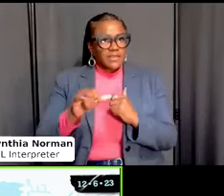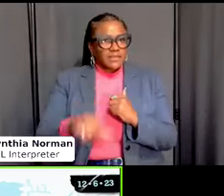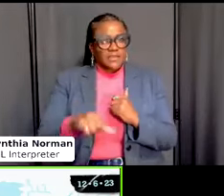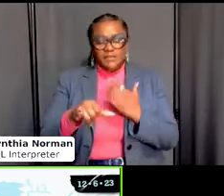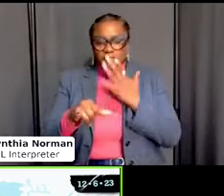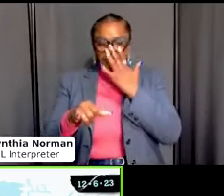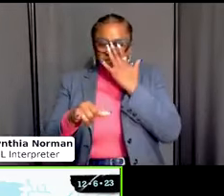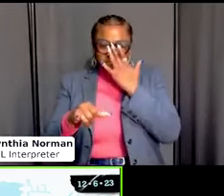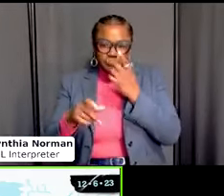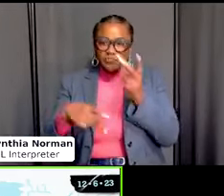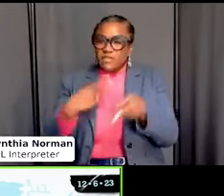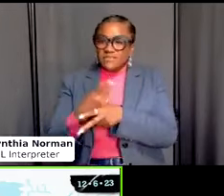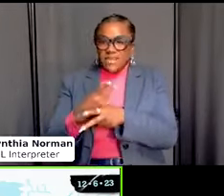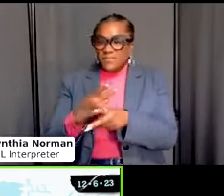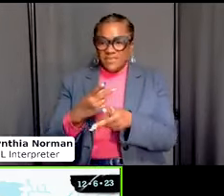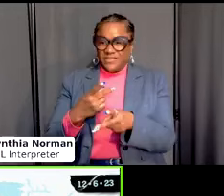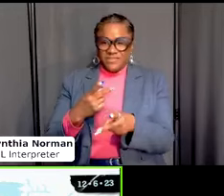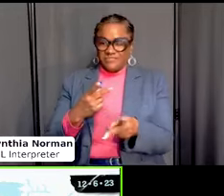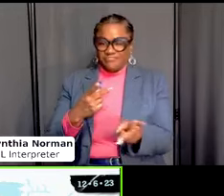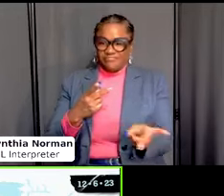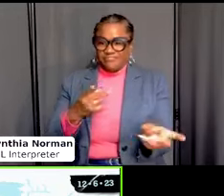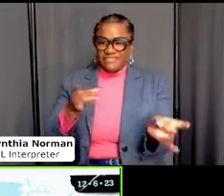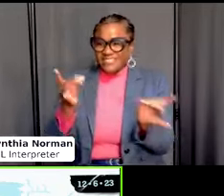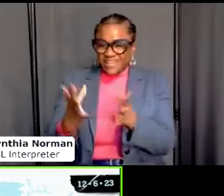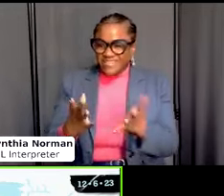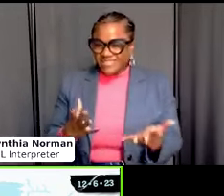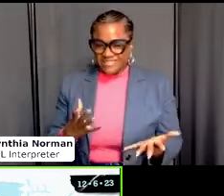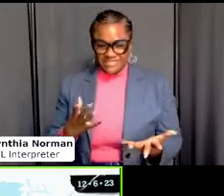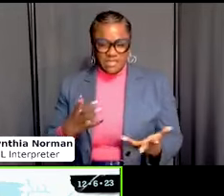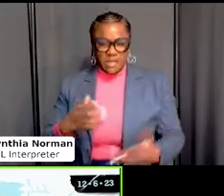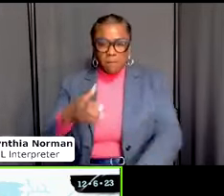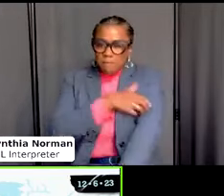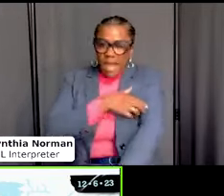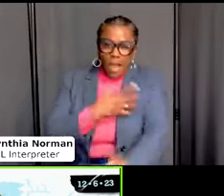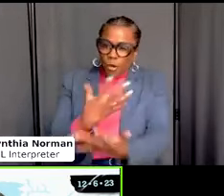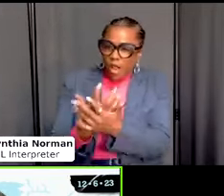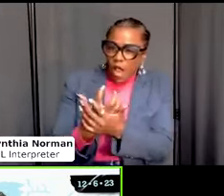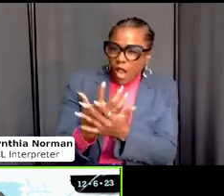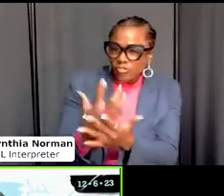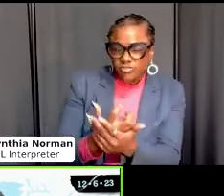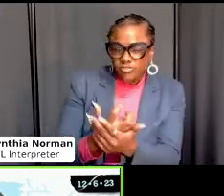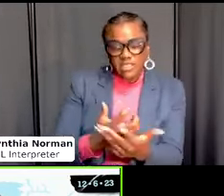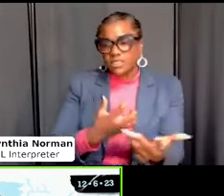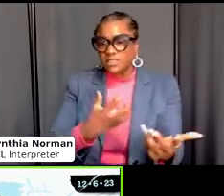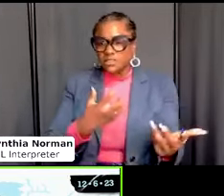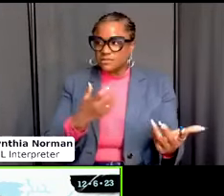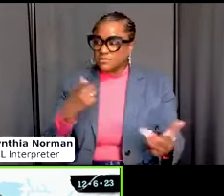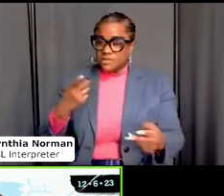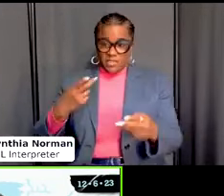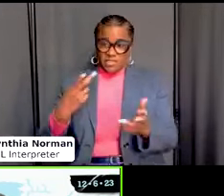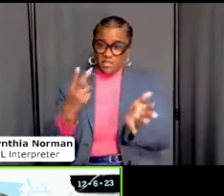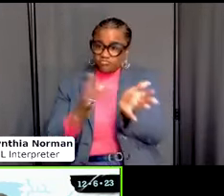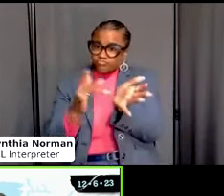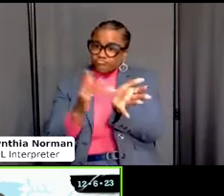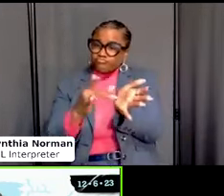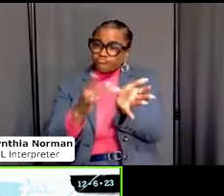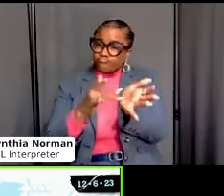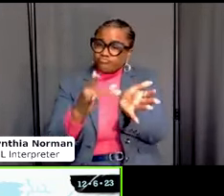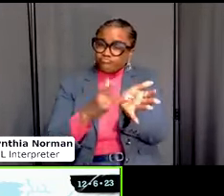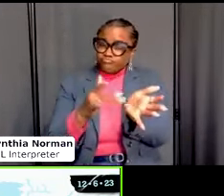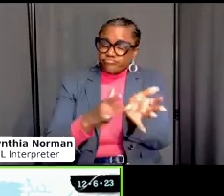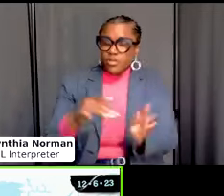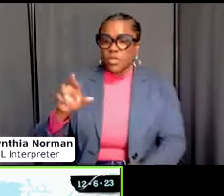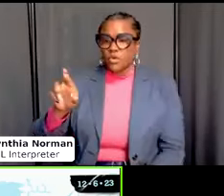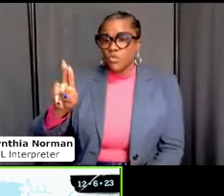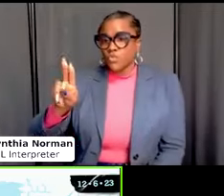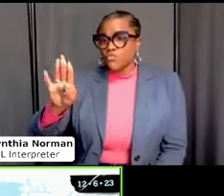type of obscene and rule and power hungry rule that can come with that, they used it a lot to extract rubber.